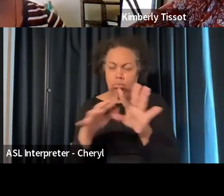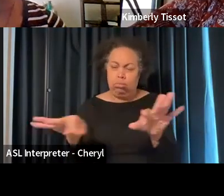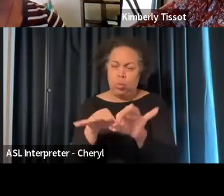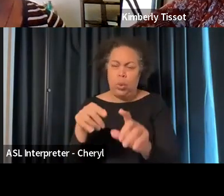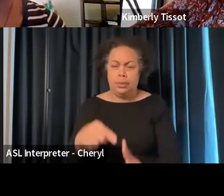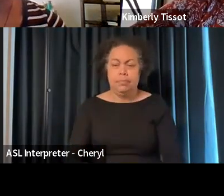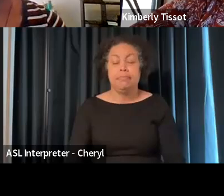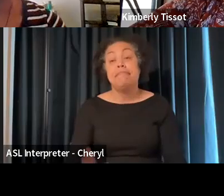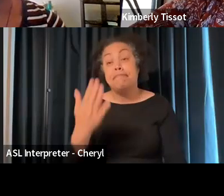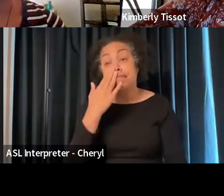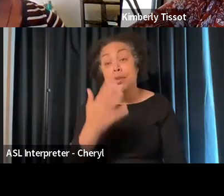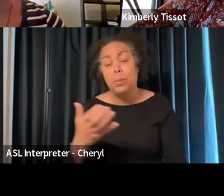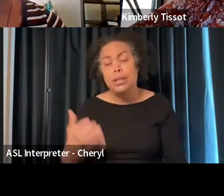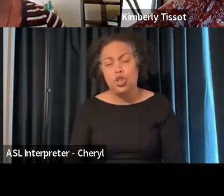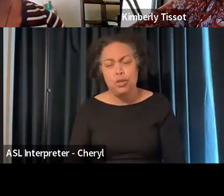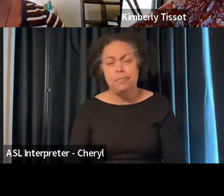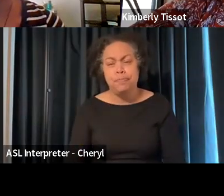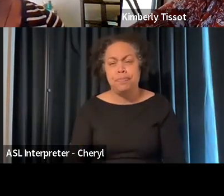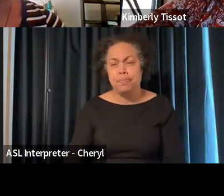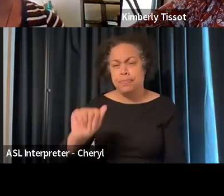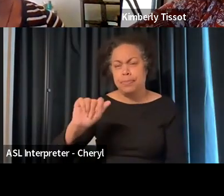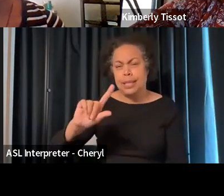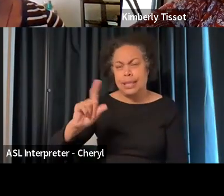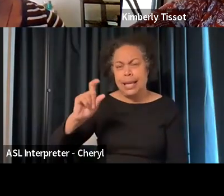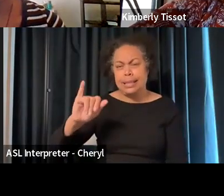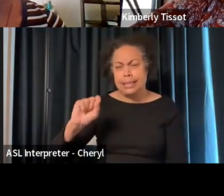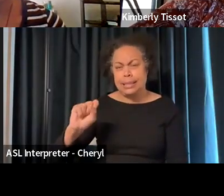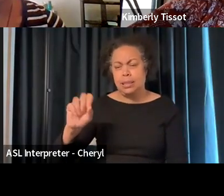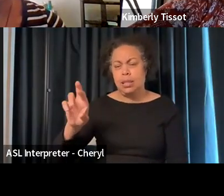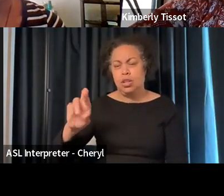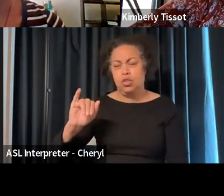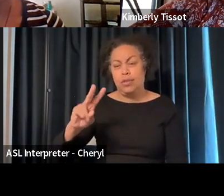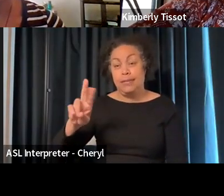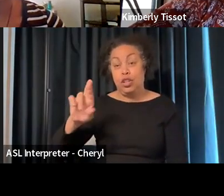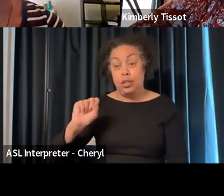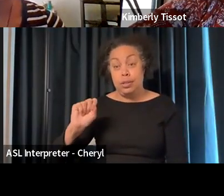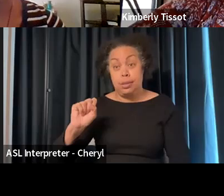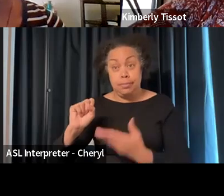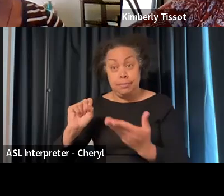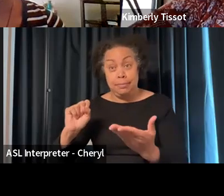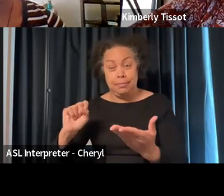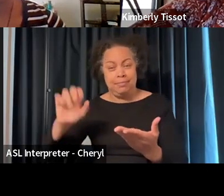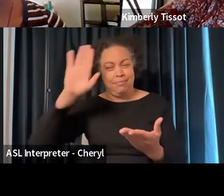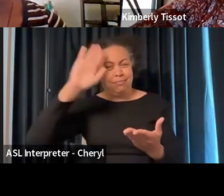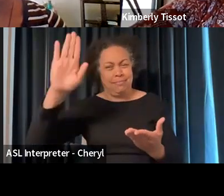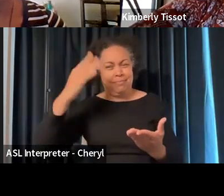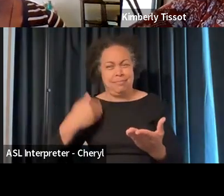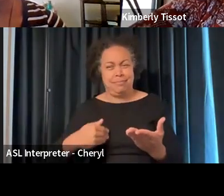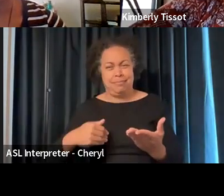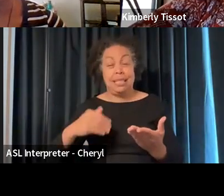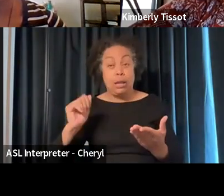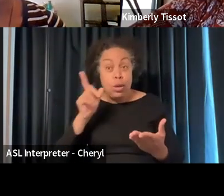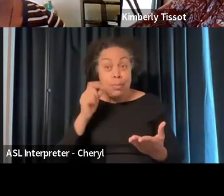Awesome. Thank you so much. Alexis Rivers, do you want to introduce yourself? Hello, my name, wait, can you hear